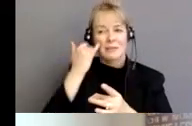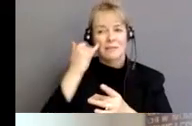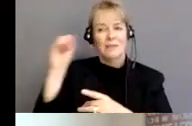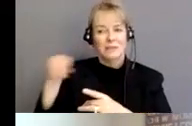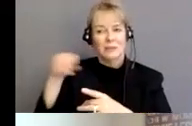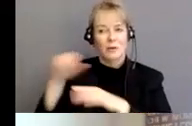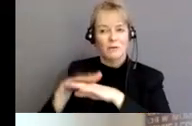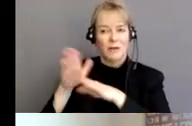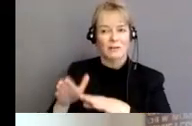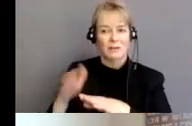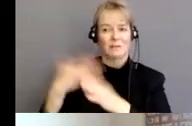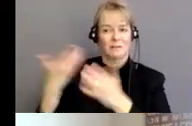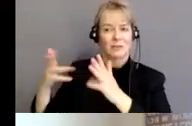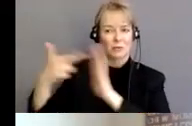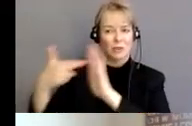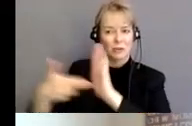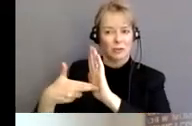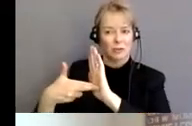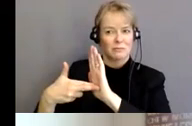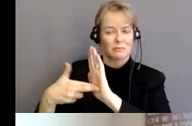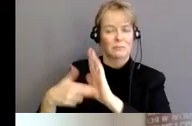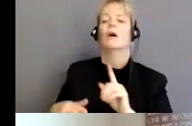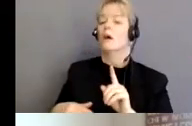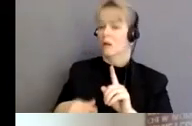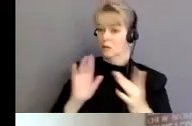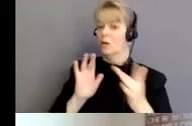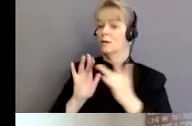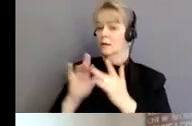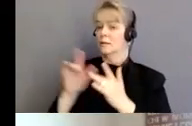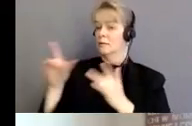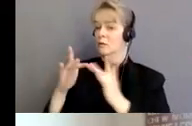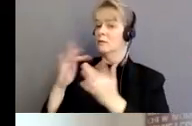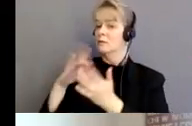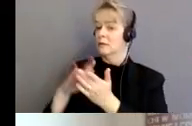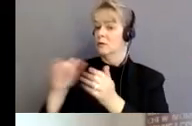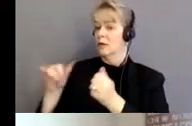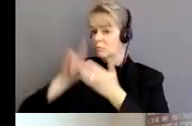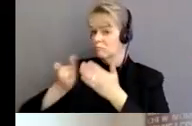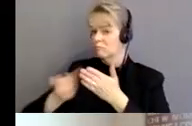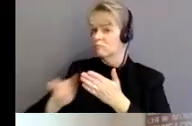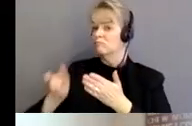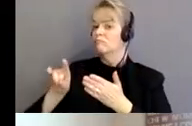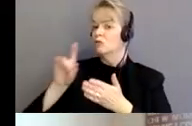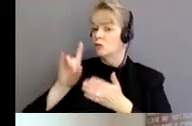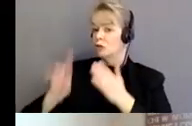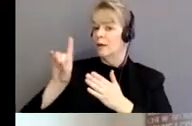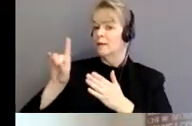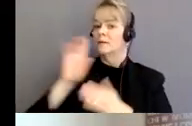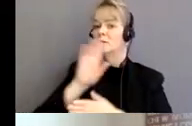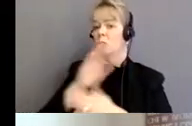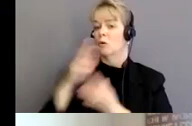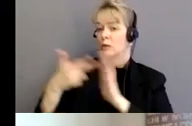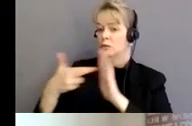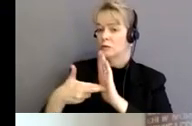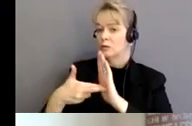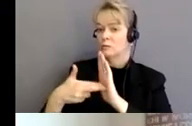You can contact us again. Our contact center can certainly check for you, or if you prefer to do it yourself, you can go online.